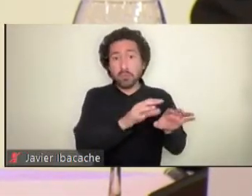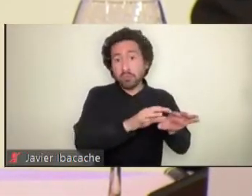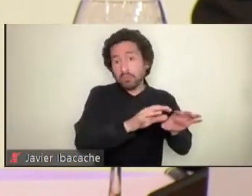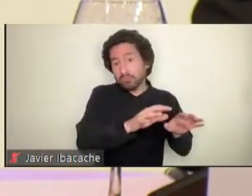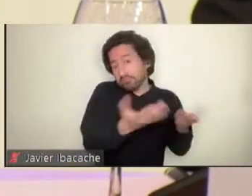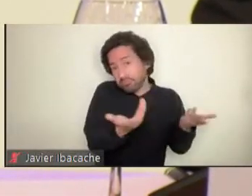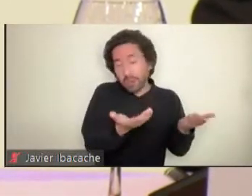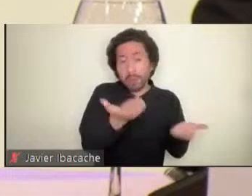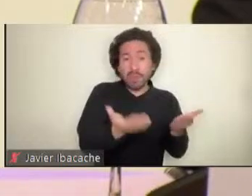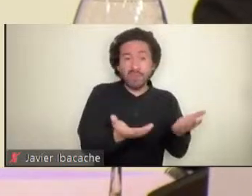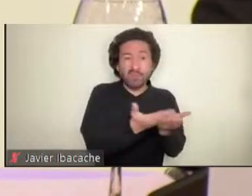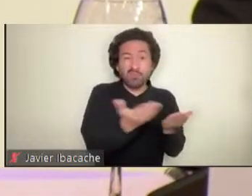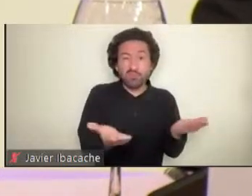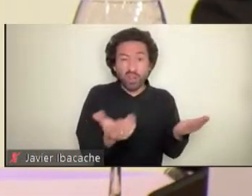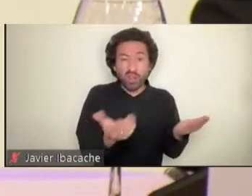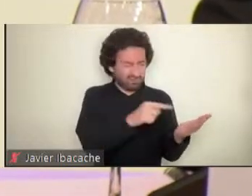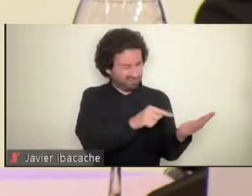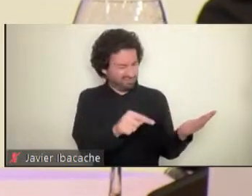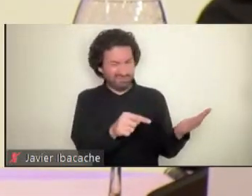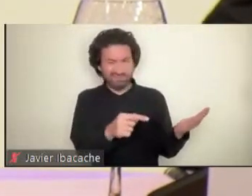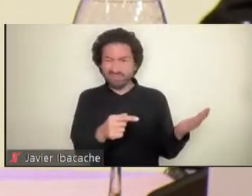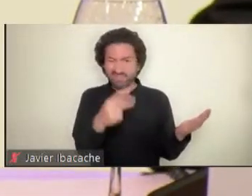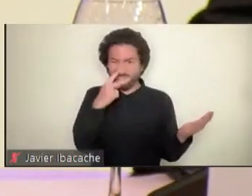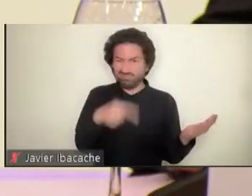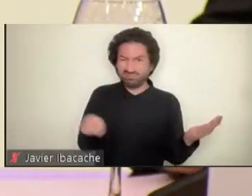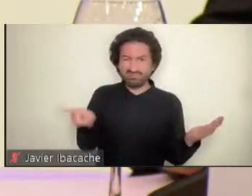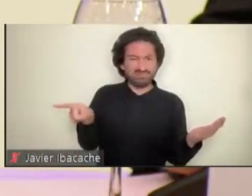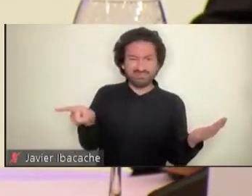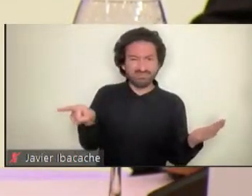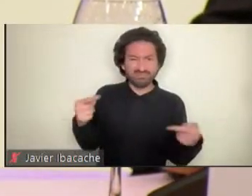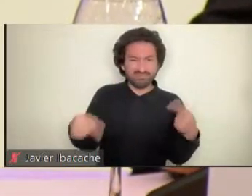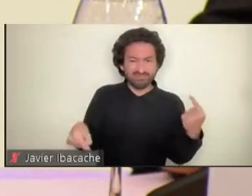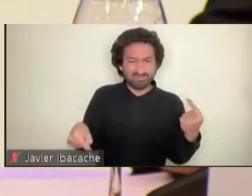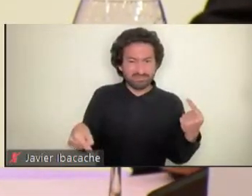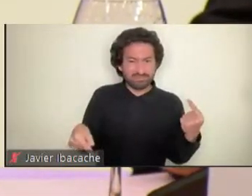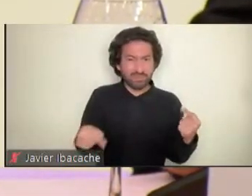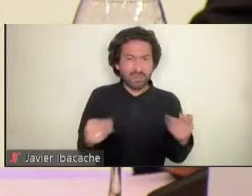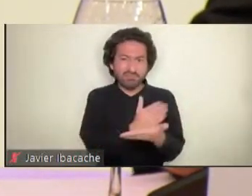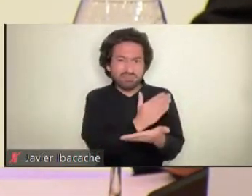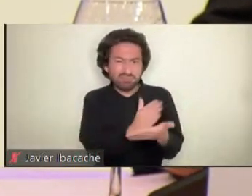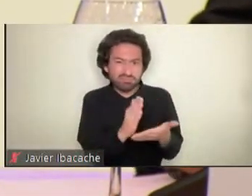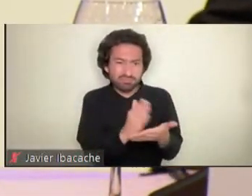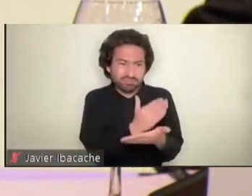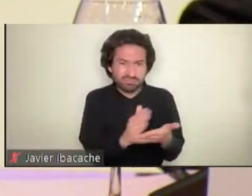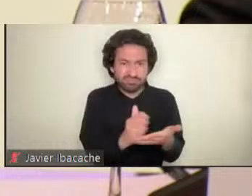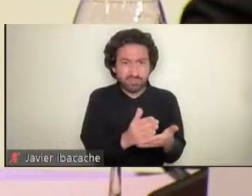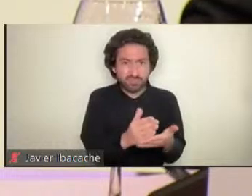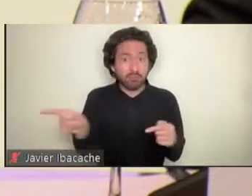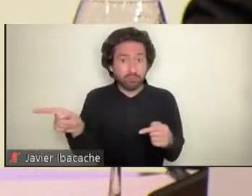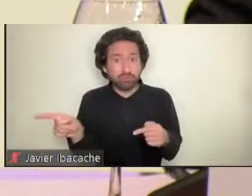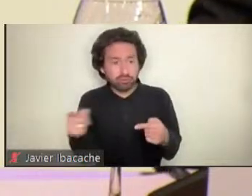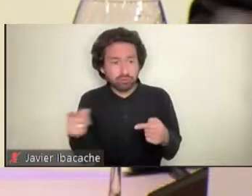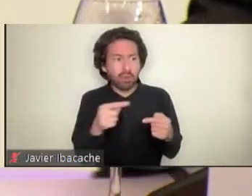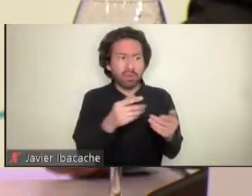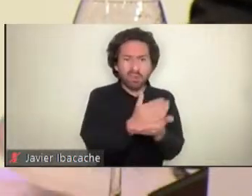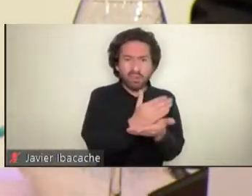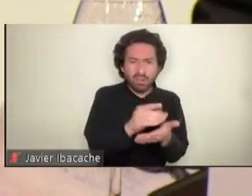a bidding process, will receive a number of proposals,